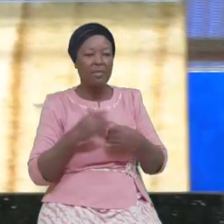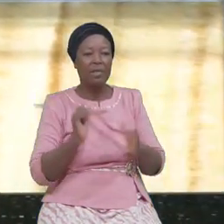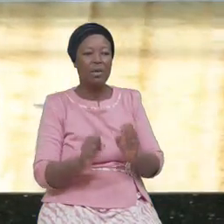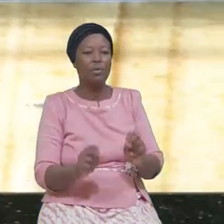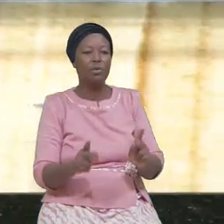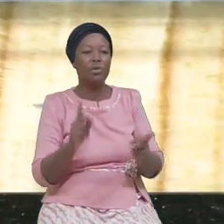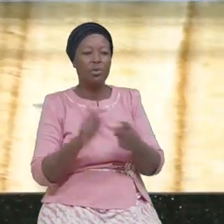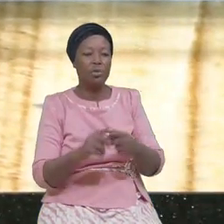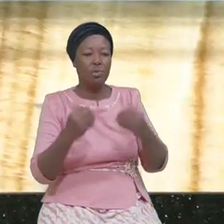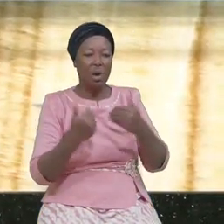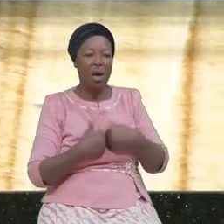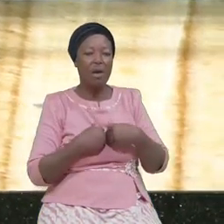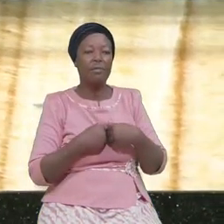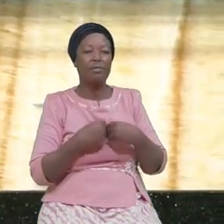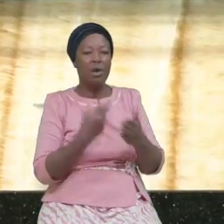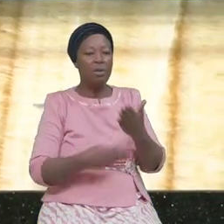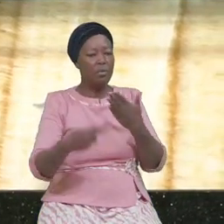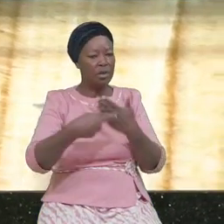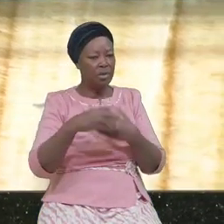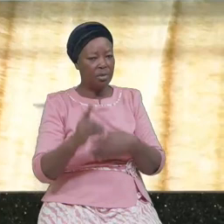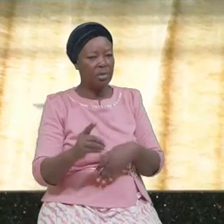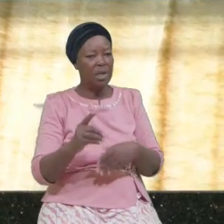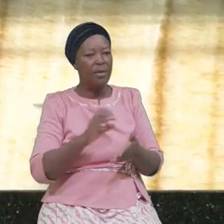have returned. But then in